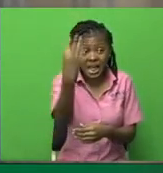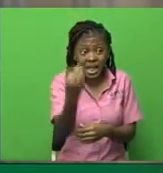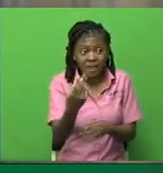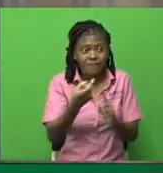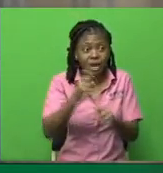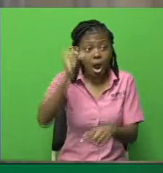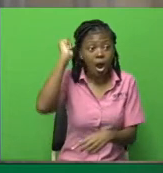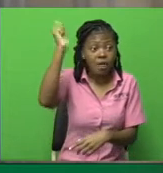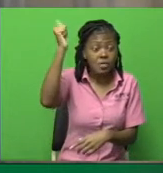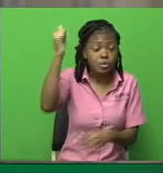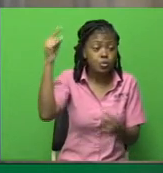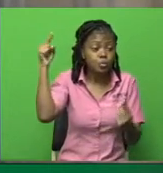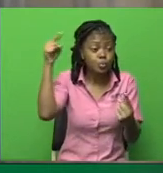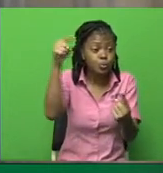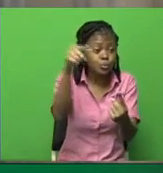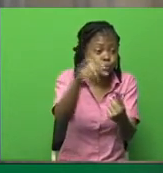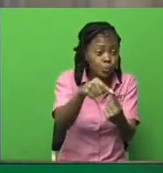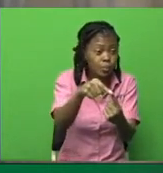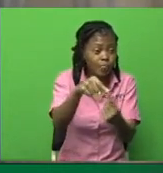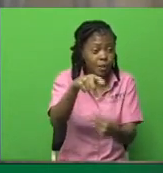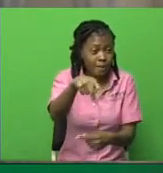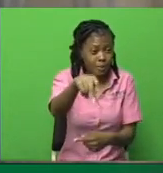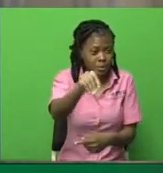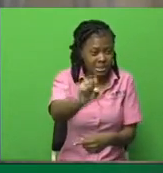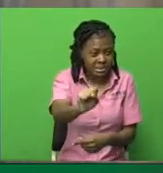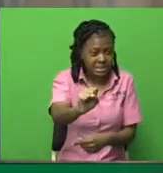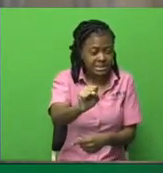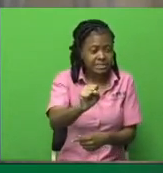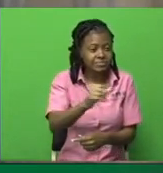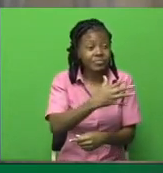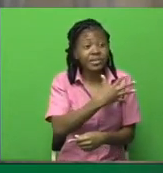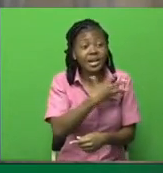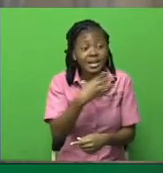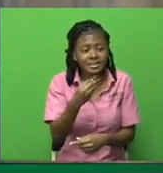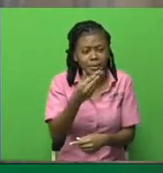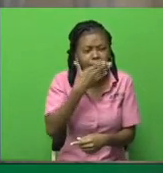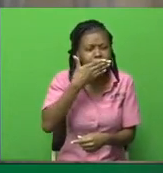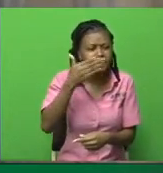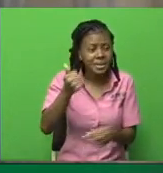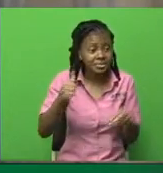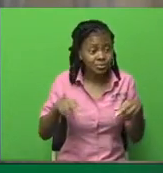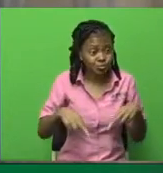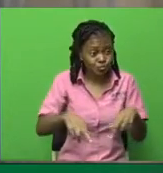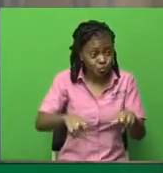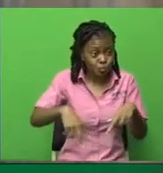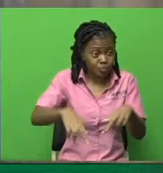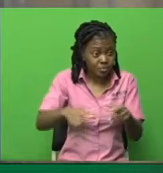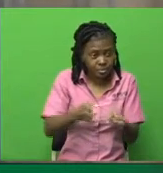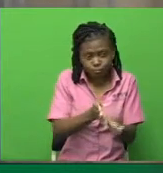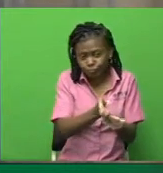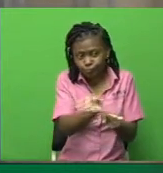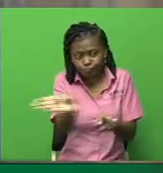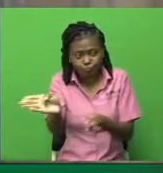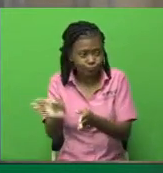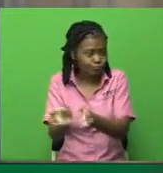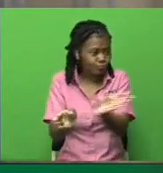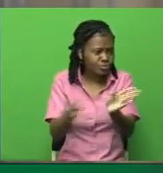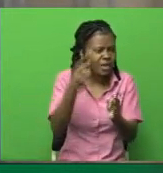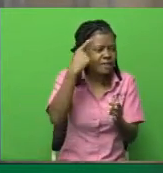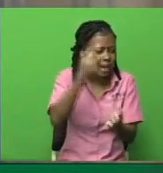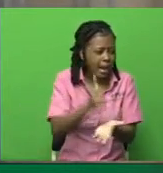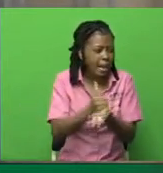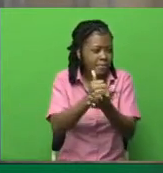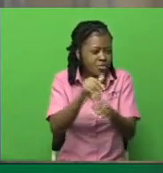Portersville they promised to construct ring roads and Implement other Traffic Solutions in built up areas such as iguanas